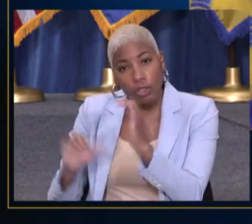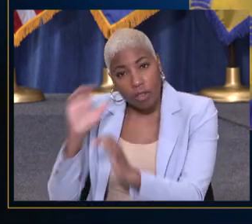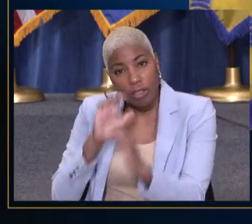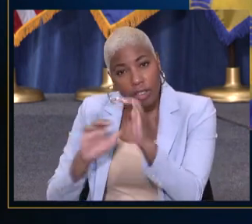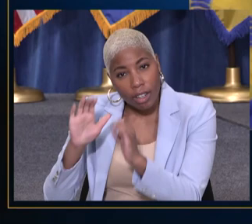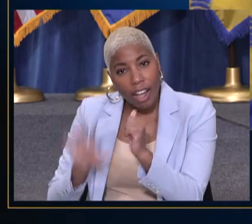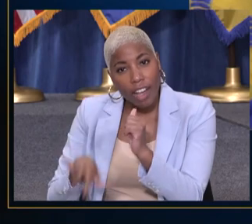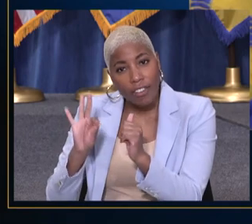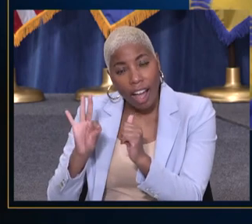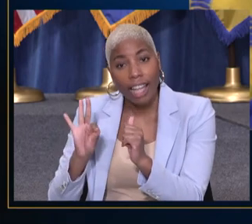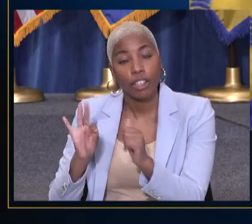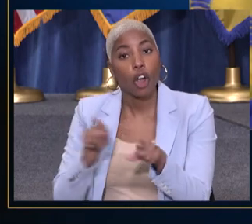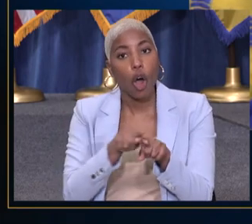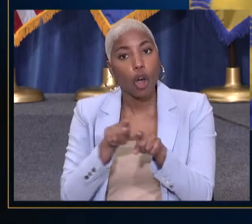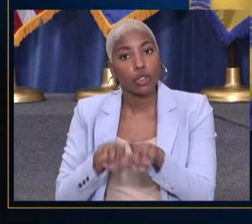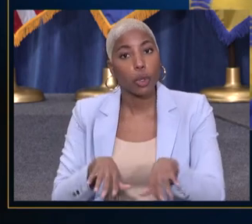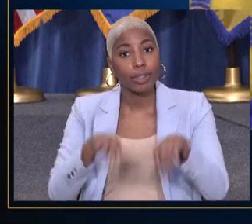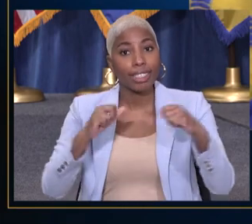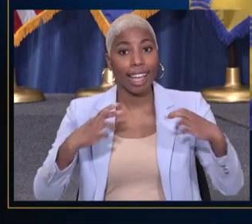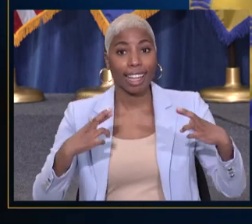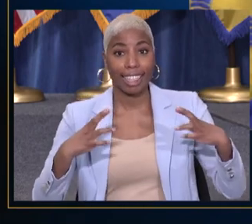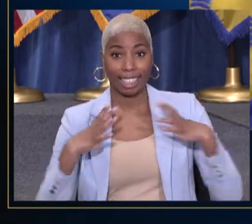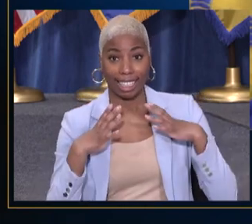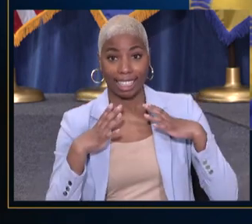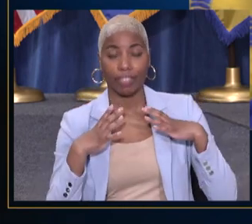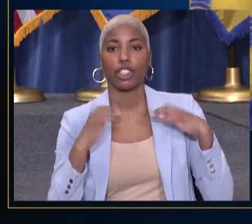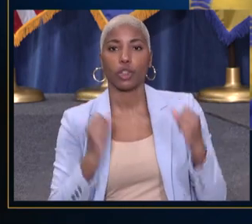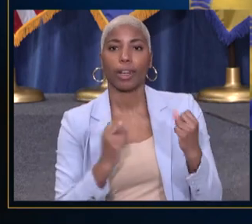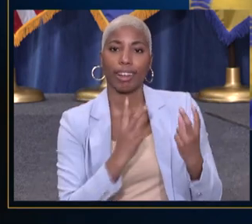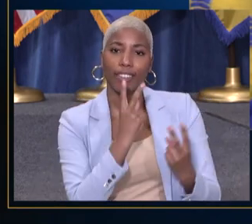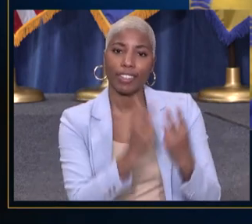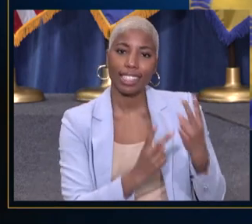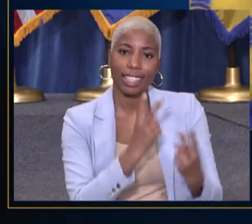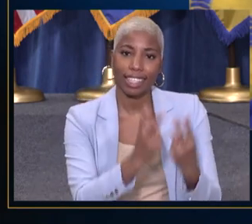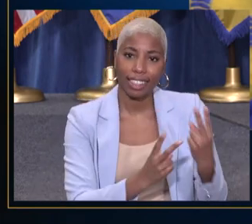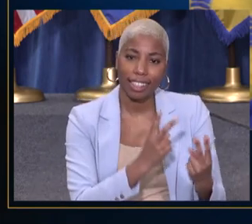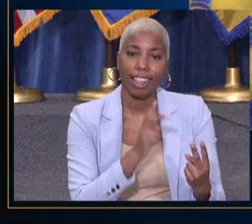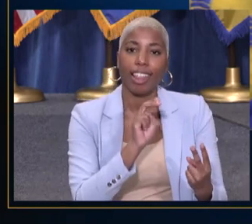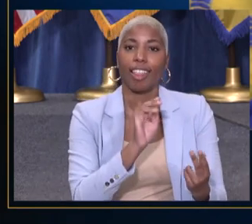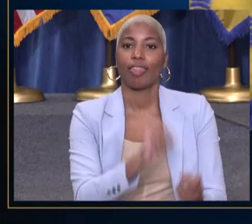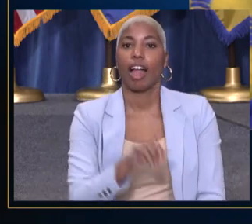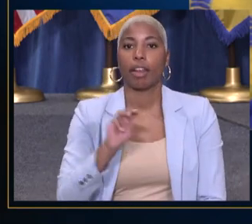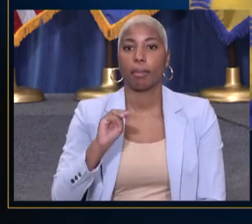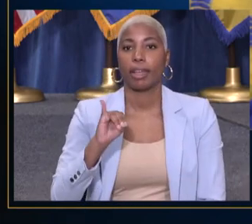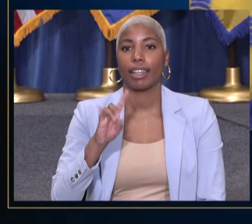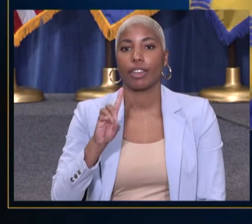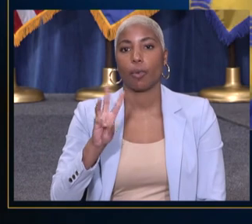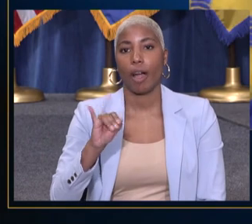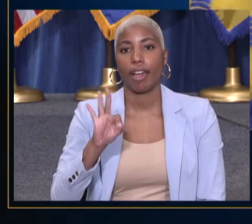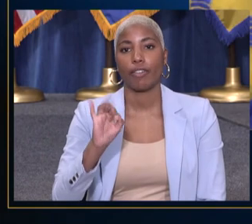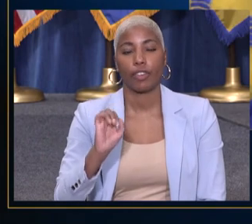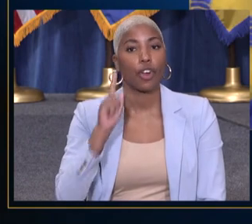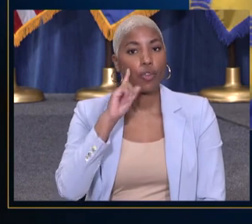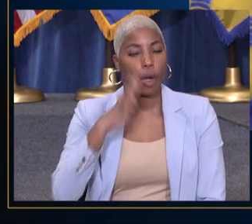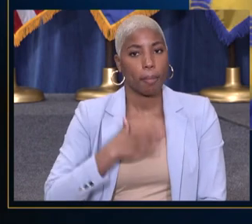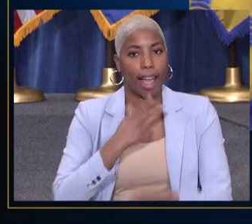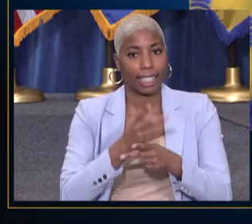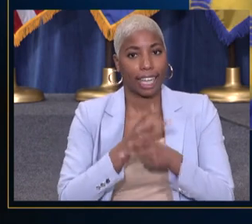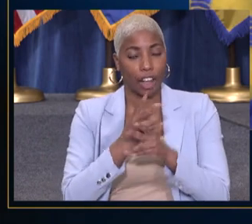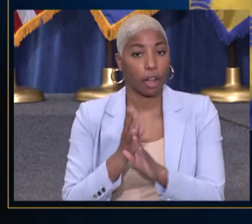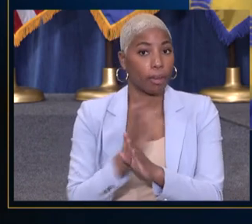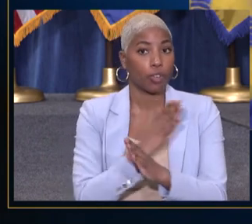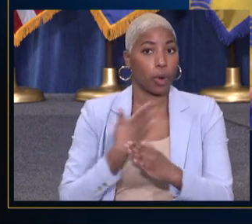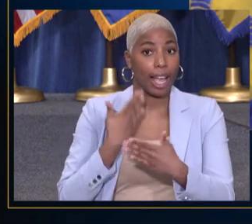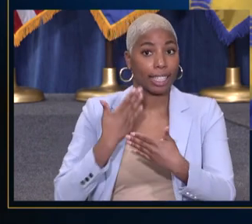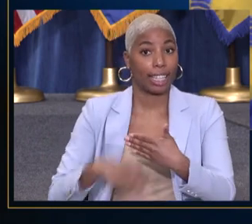to take leave so that I could visit a midwife for my care before I gave birth and